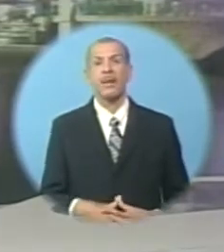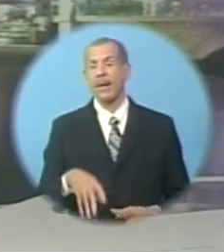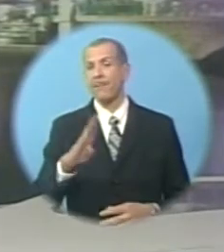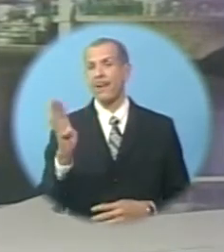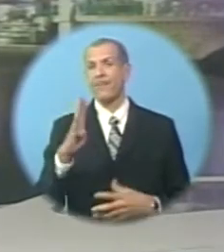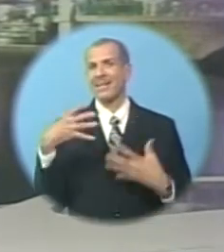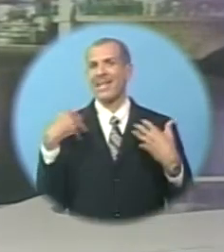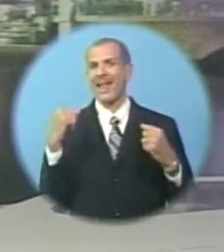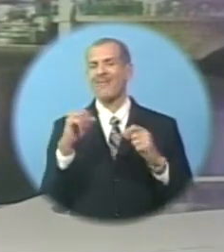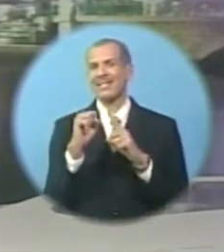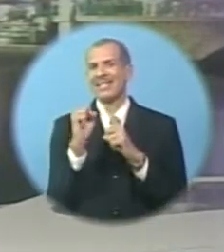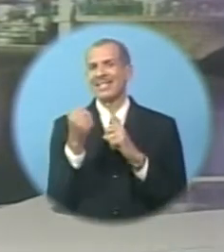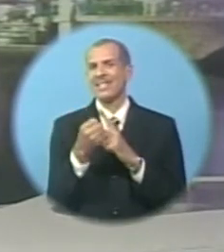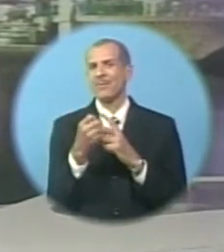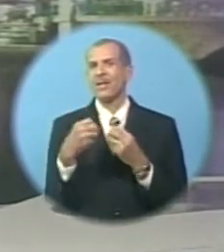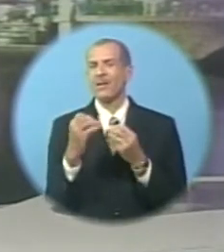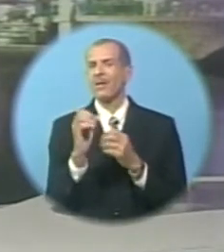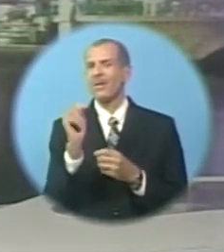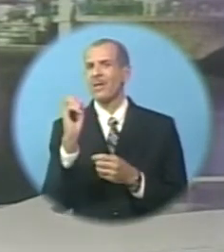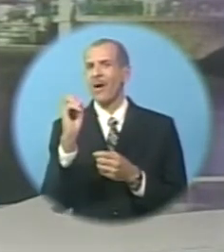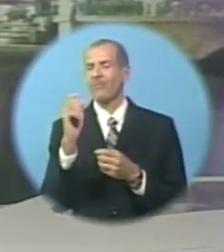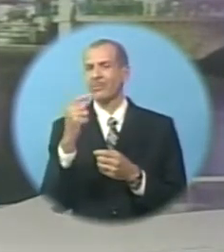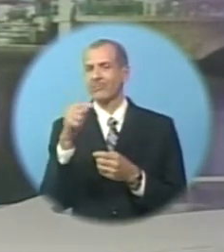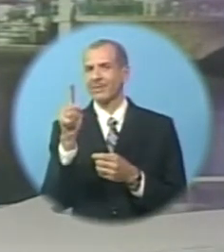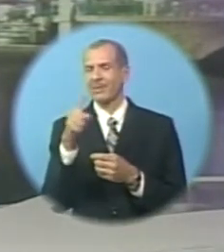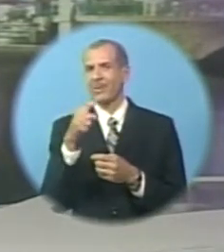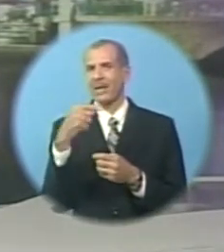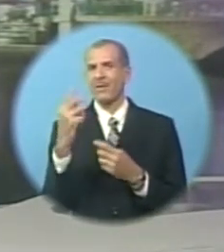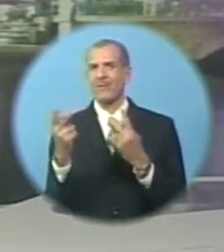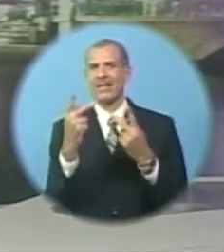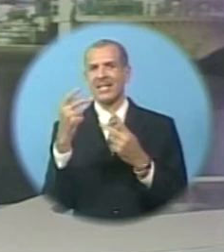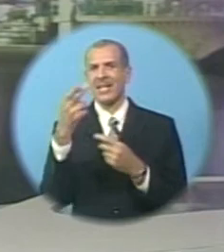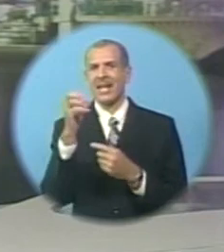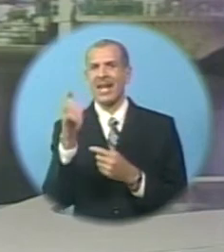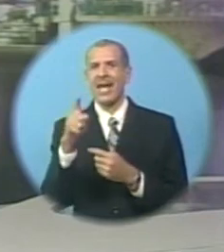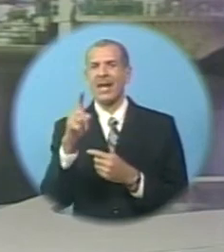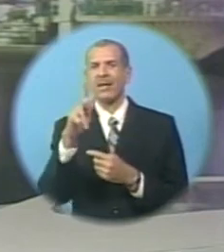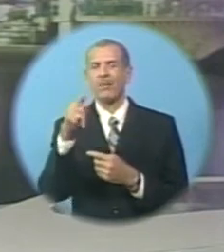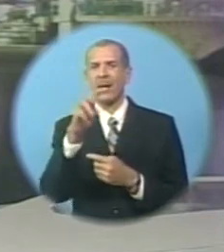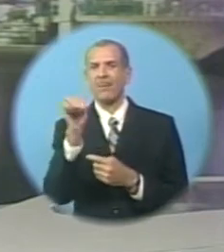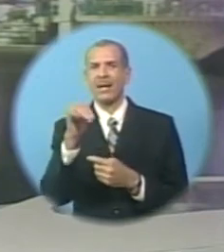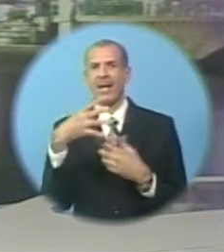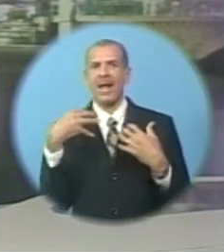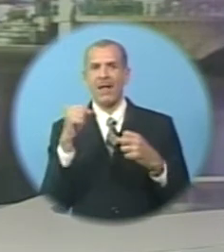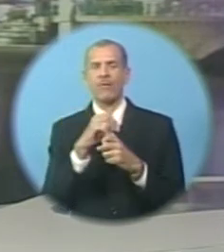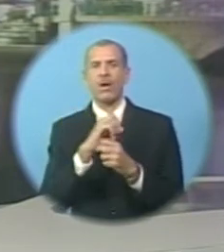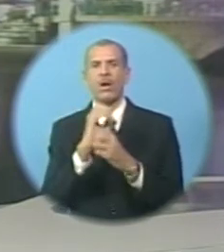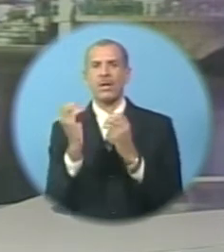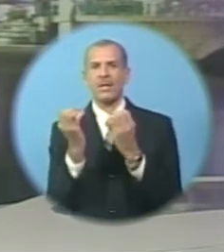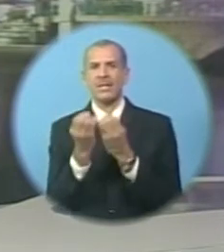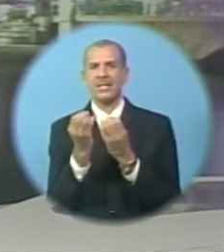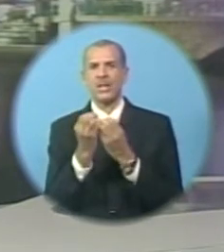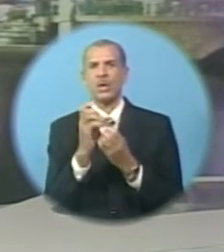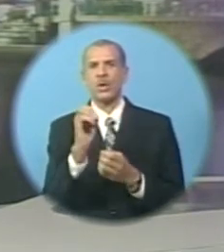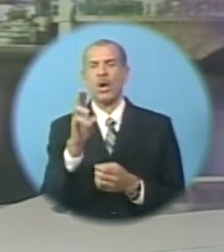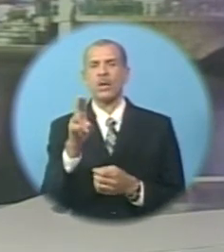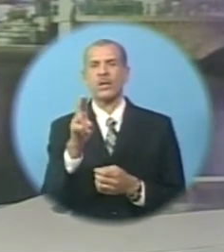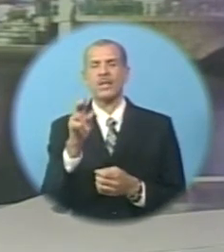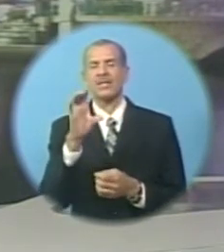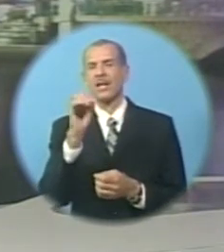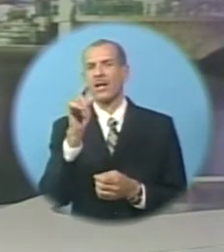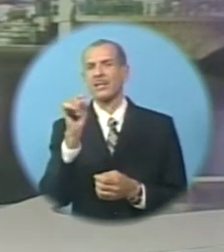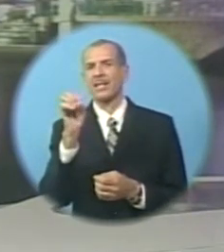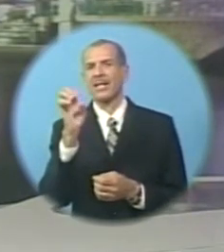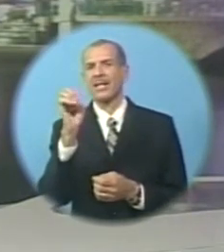Barbados health systems have been given top marks by the visiting head of the Pan American Health Organization, Dr. Carissa Etienne. As Lisa